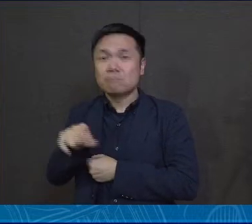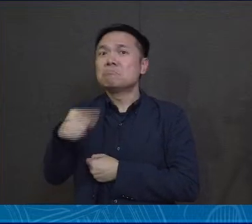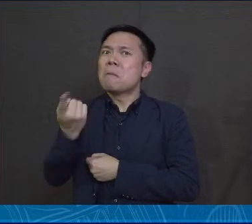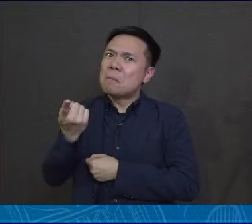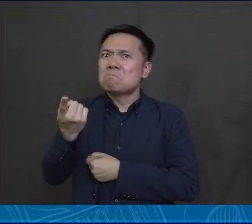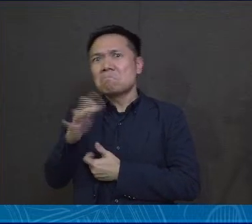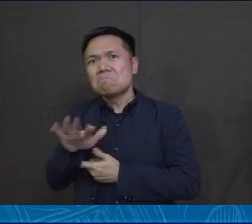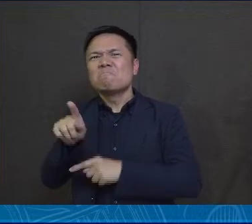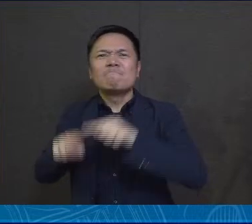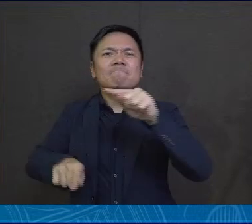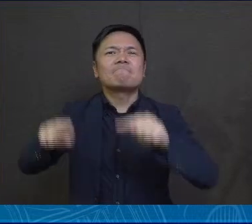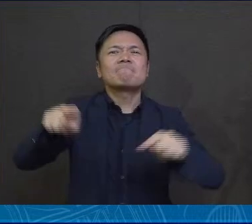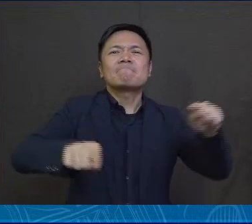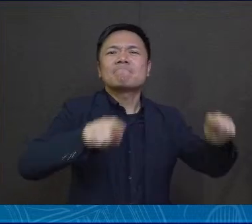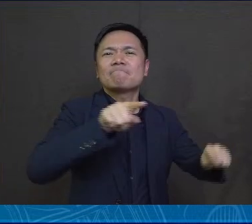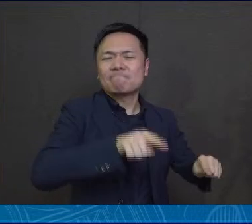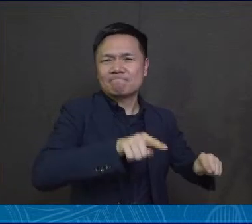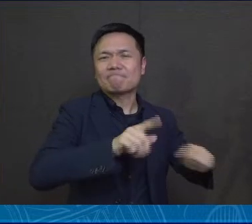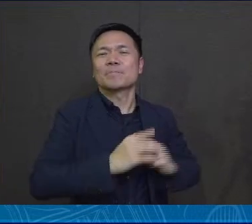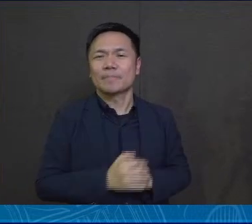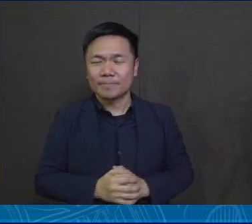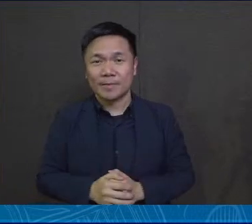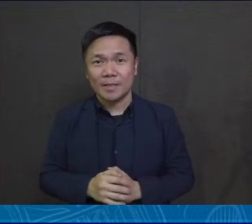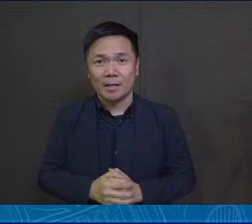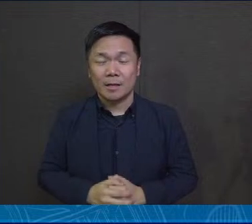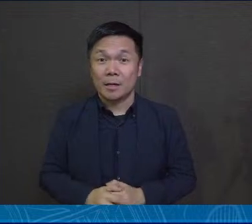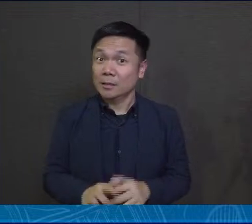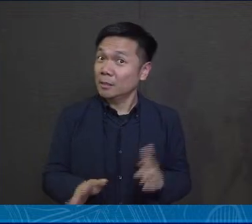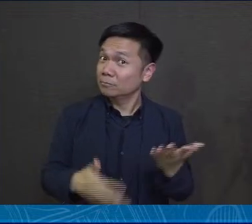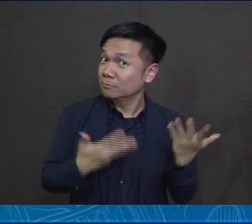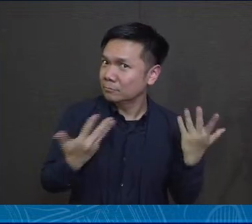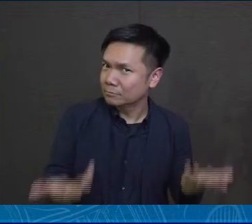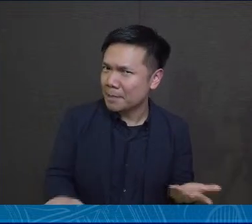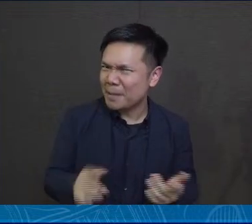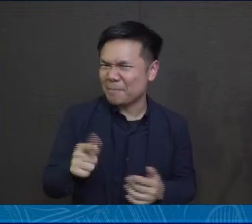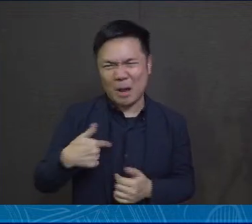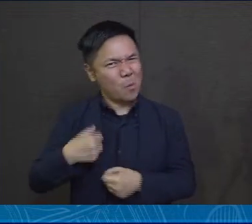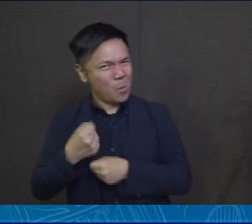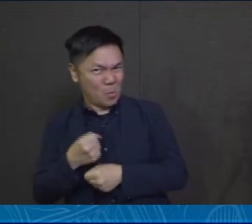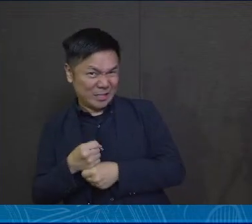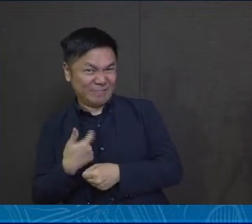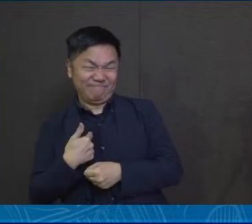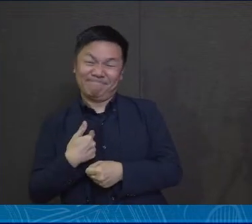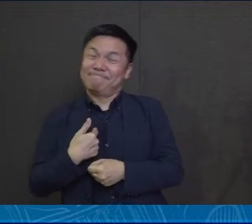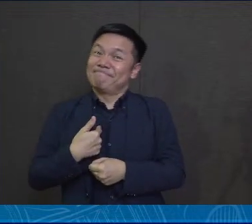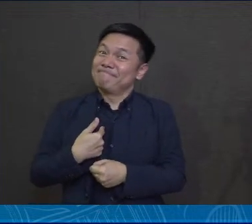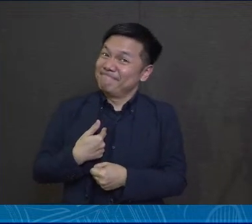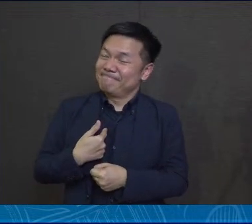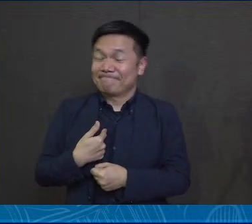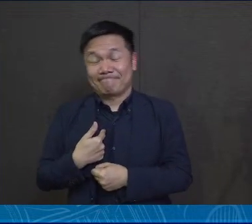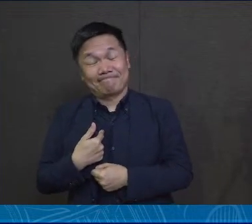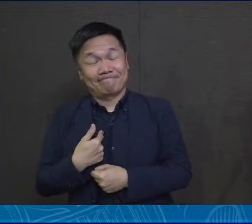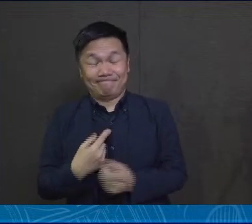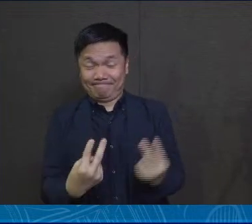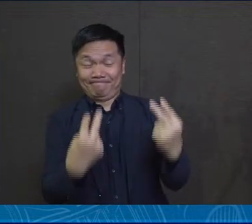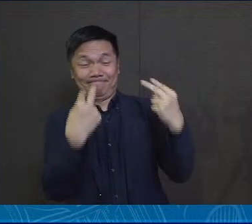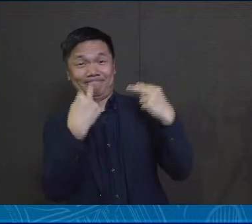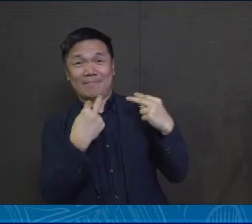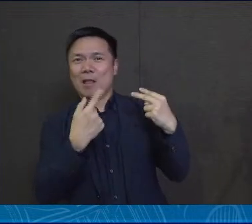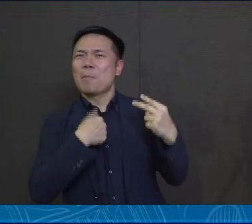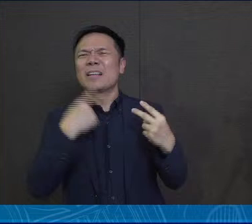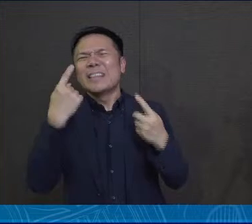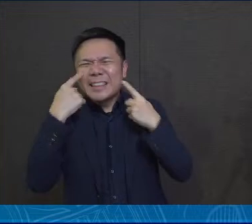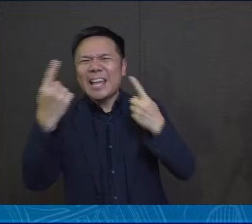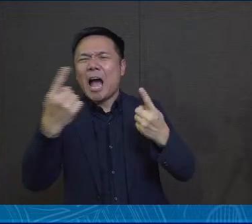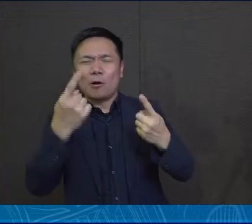contexts. I think also as well, there's often a perception that actuaries in themselves are considered for things like